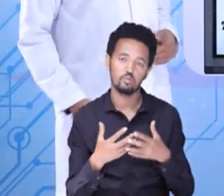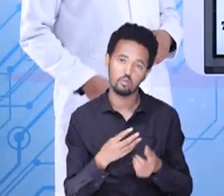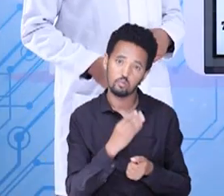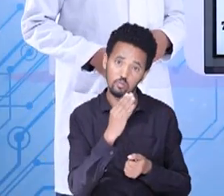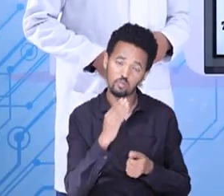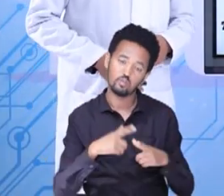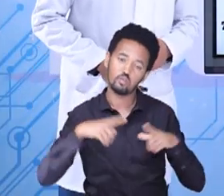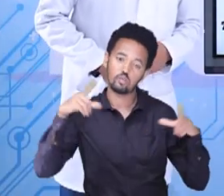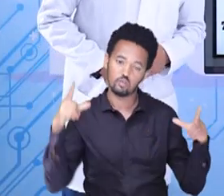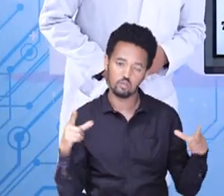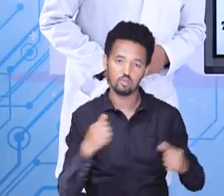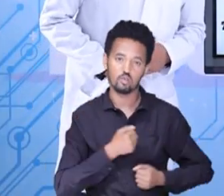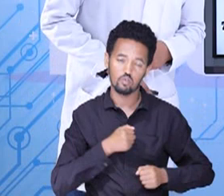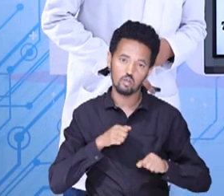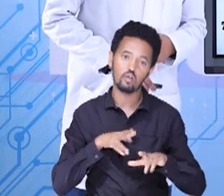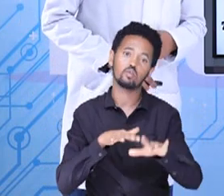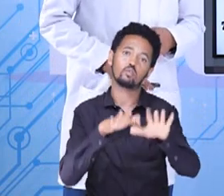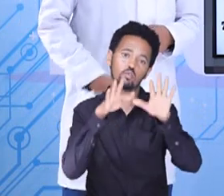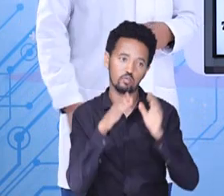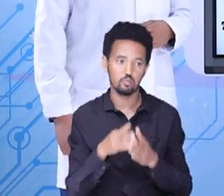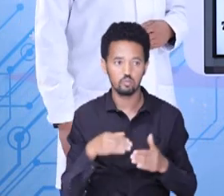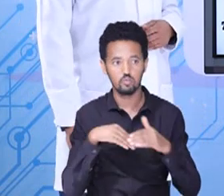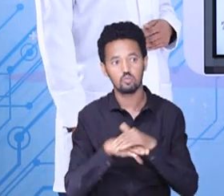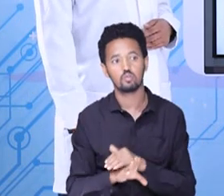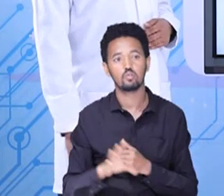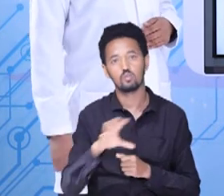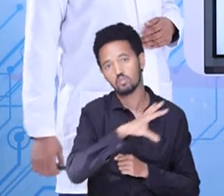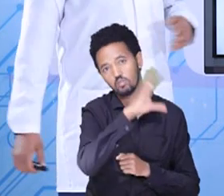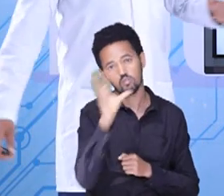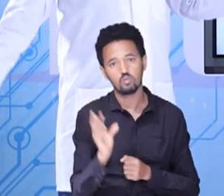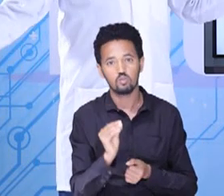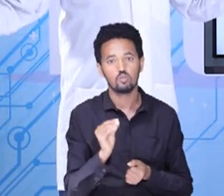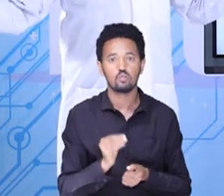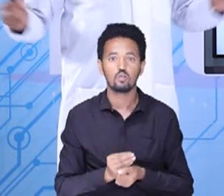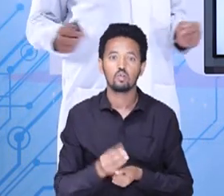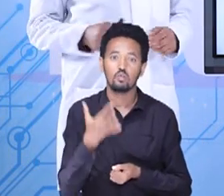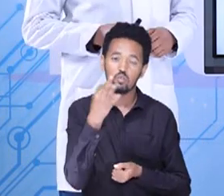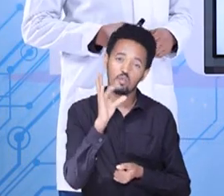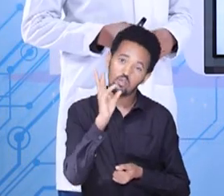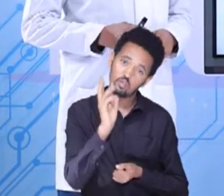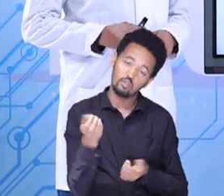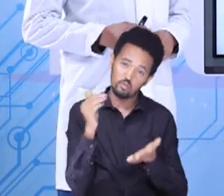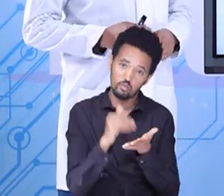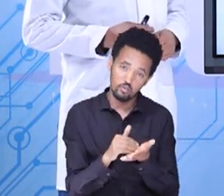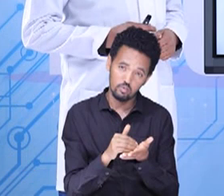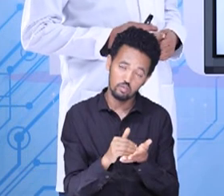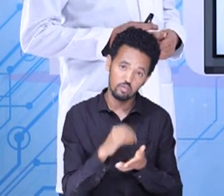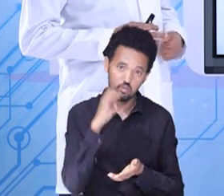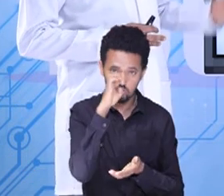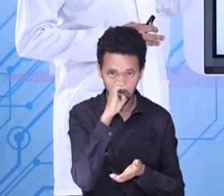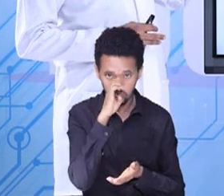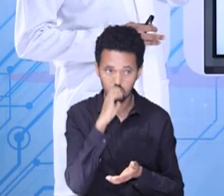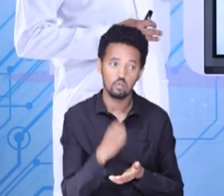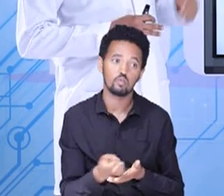the largest army in the sub-Saharan Africa. In 1960 again, Ethiopia